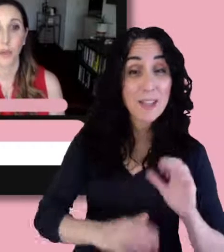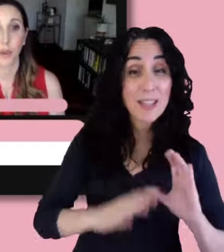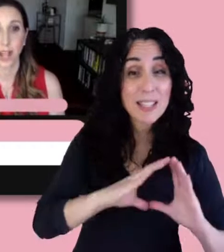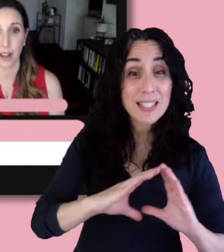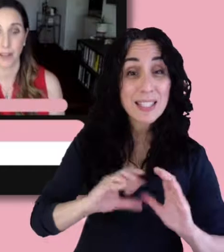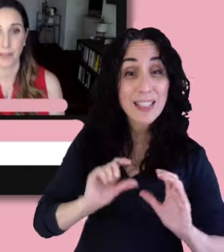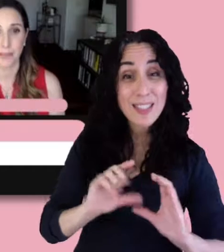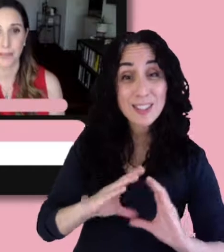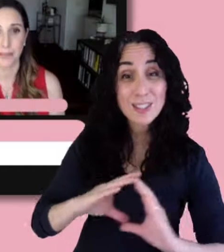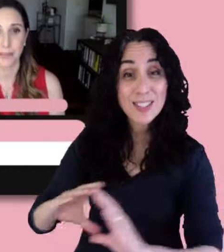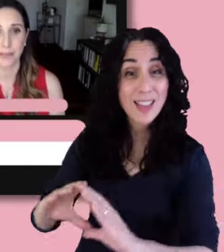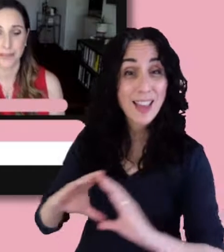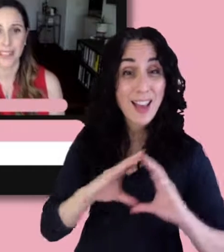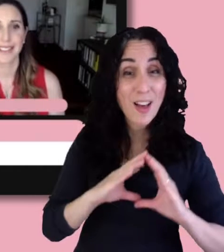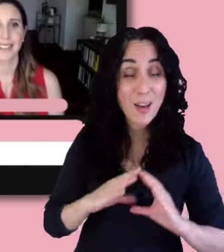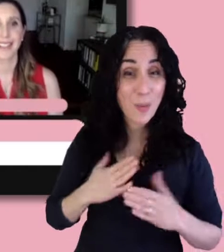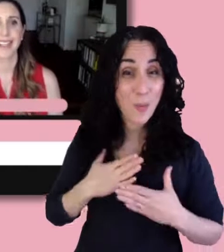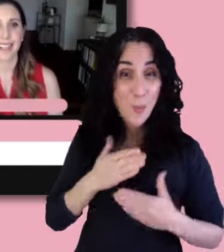is well.